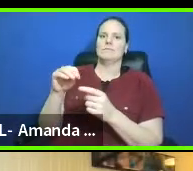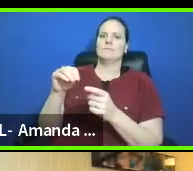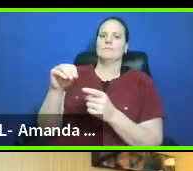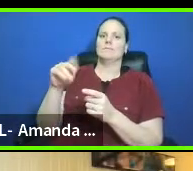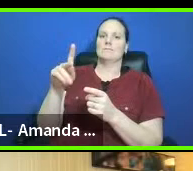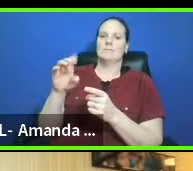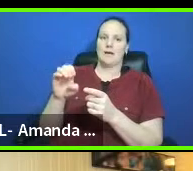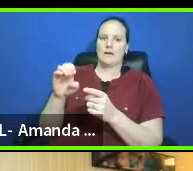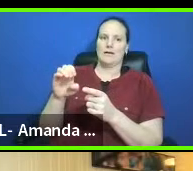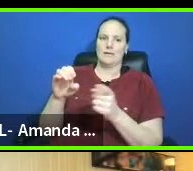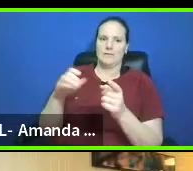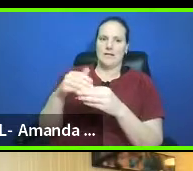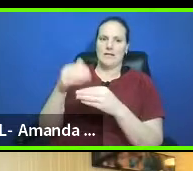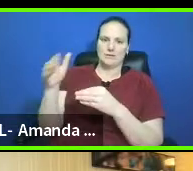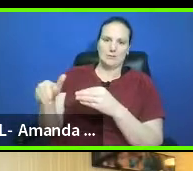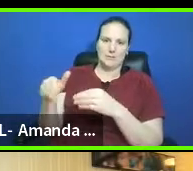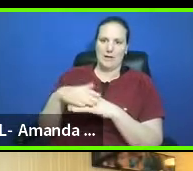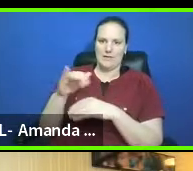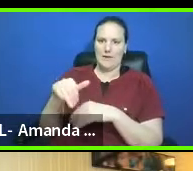Langridge.